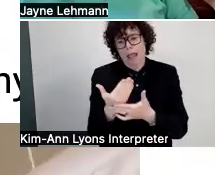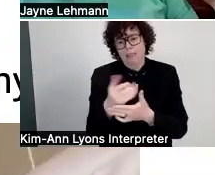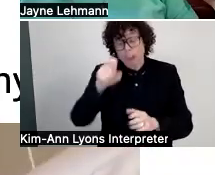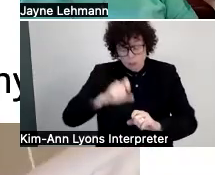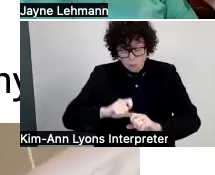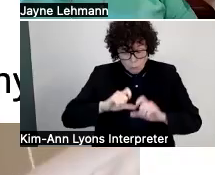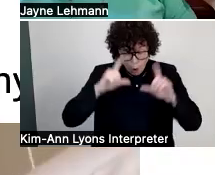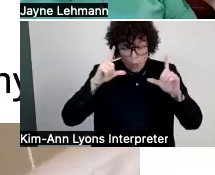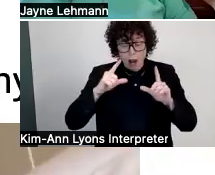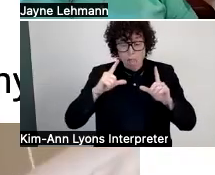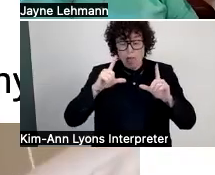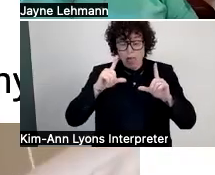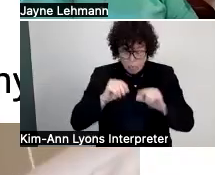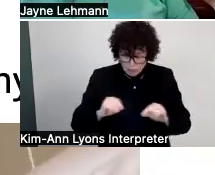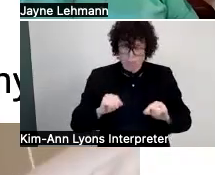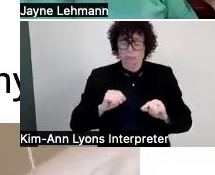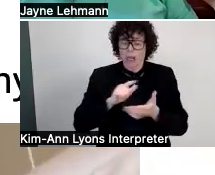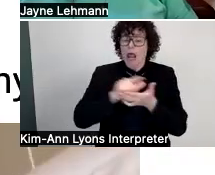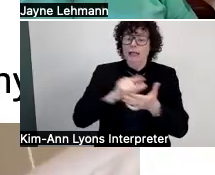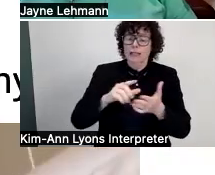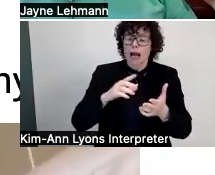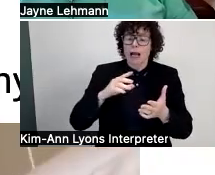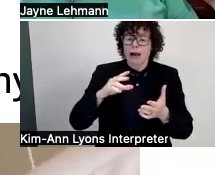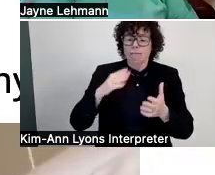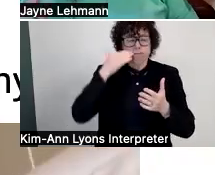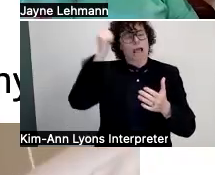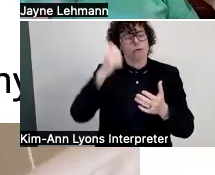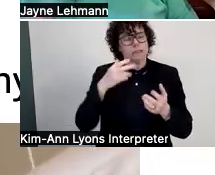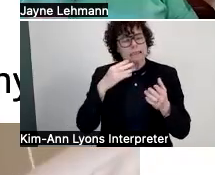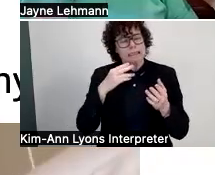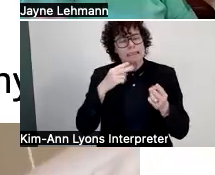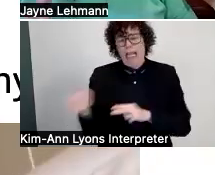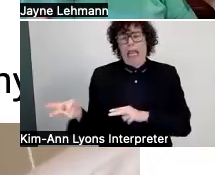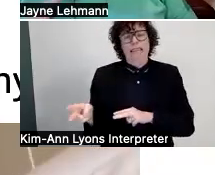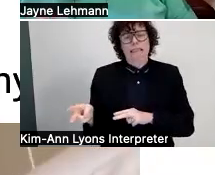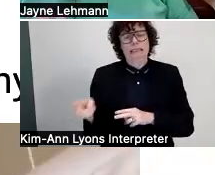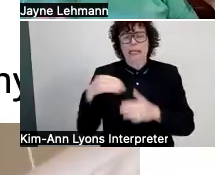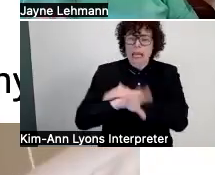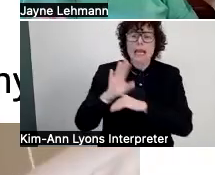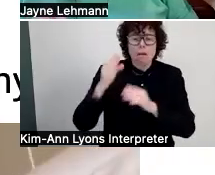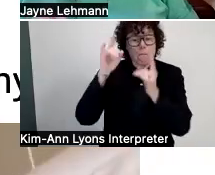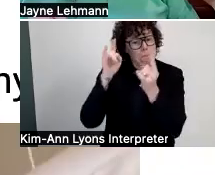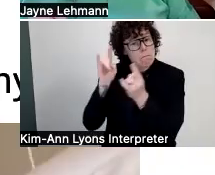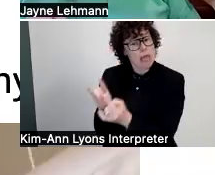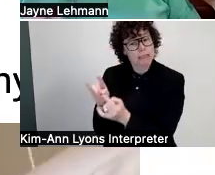I have to say, now I wonder, did that high potassium